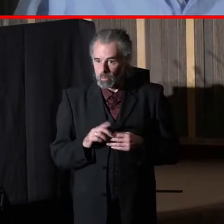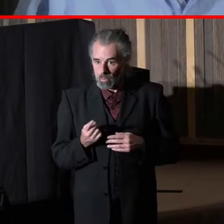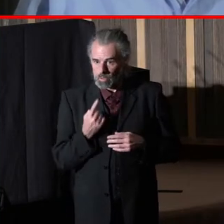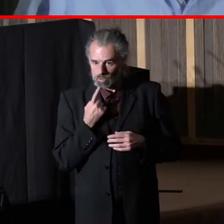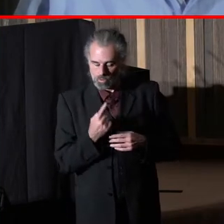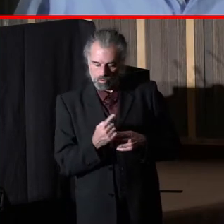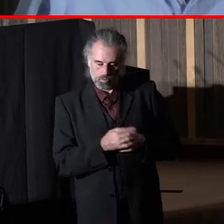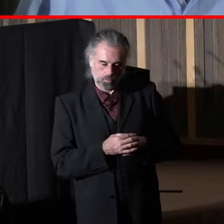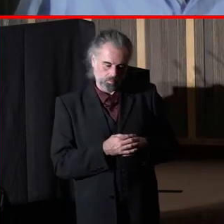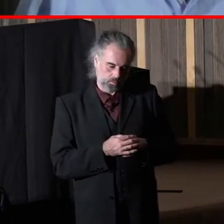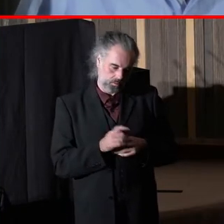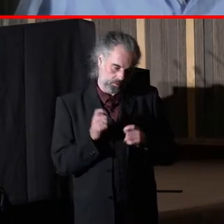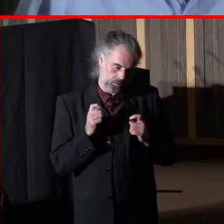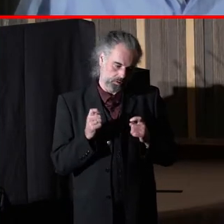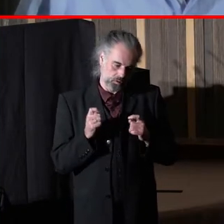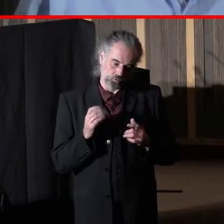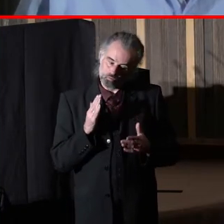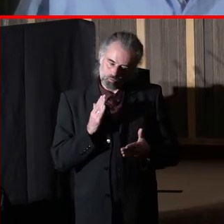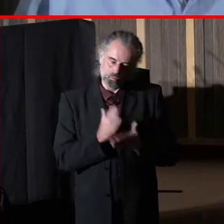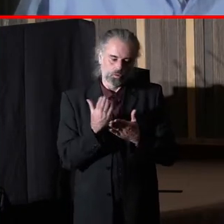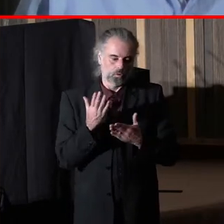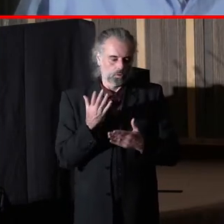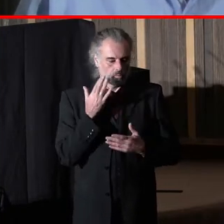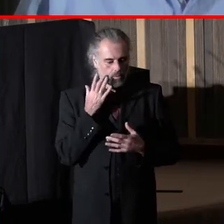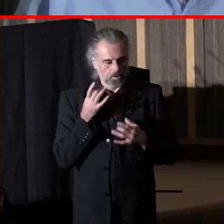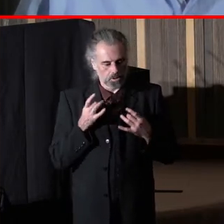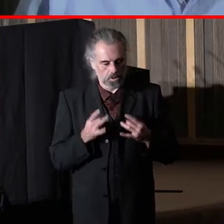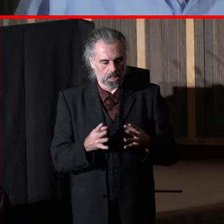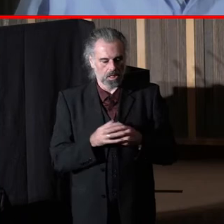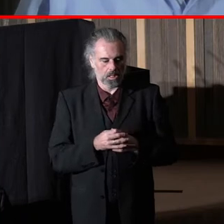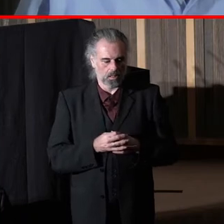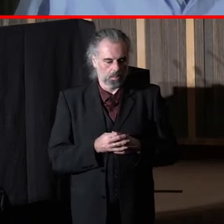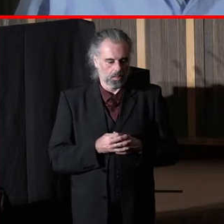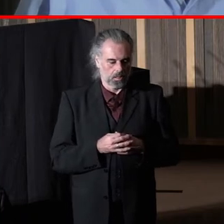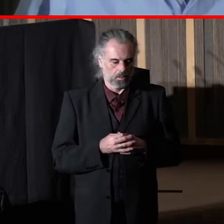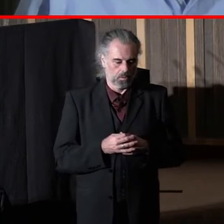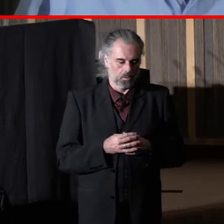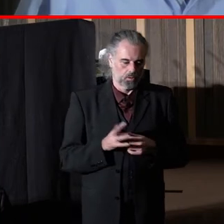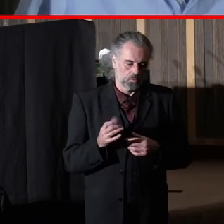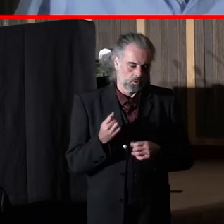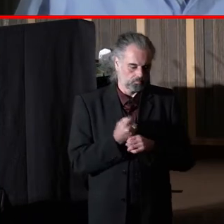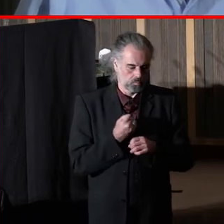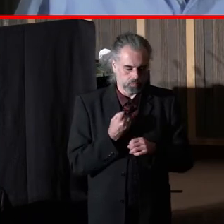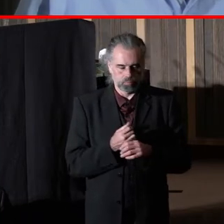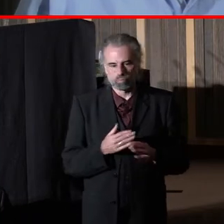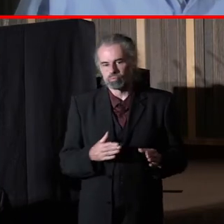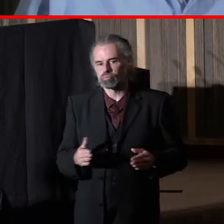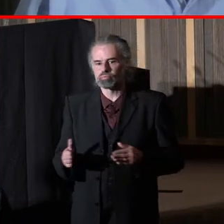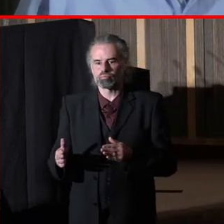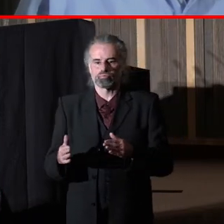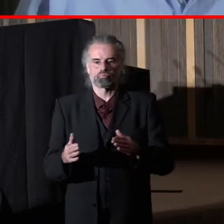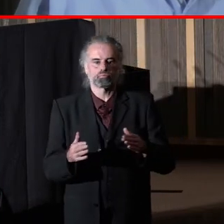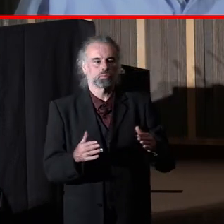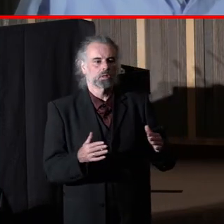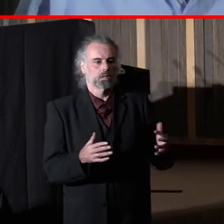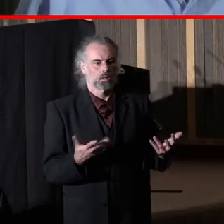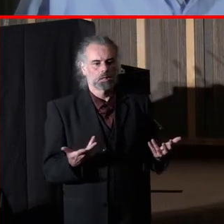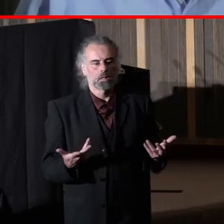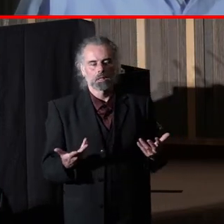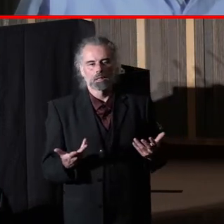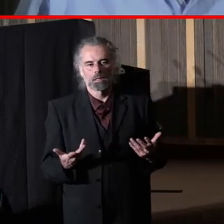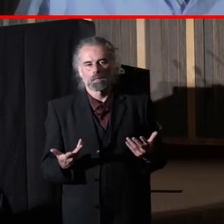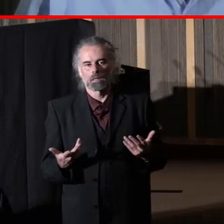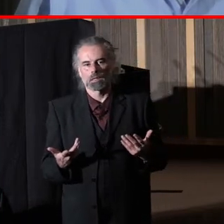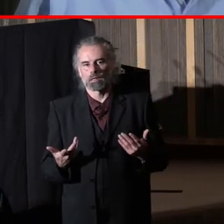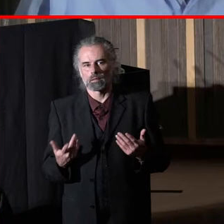said that, it is almost guaranteed that when we start to get up and create and move and activate a scene,